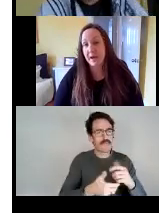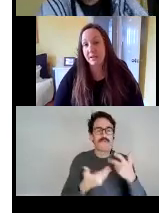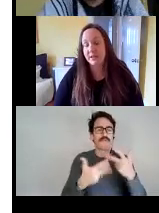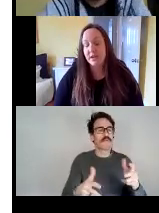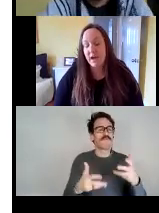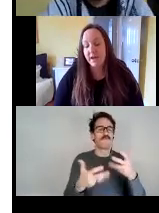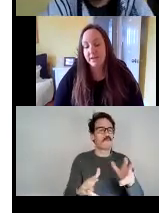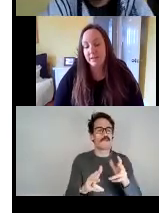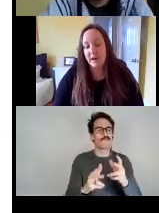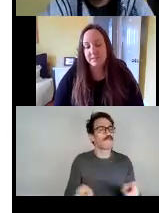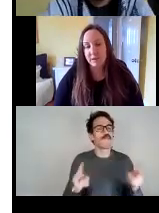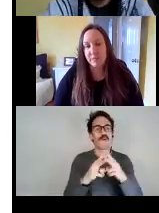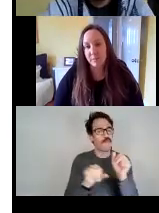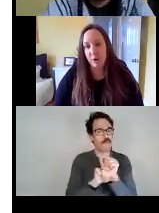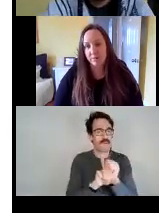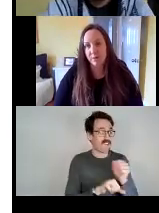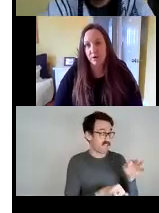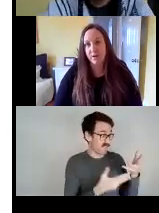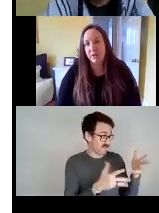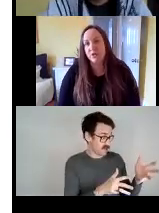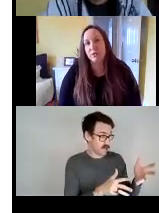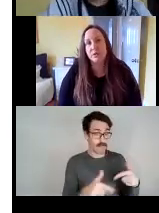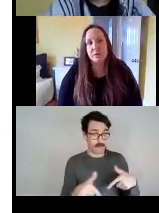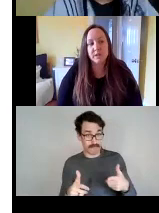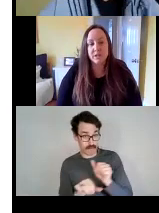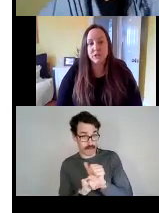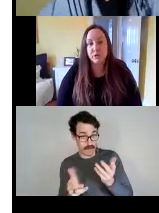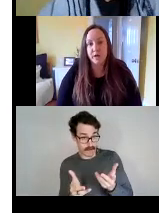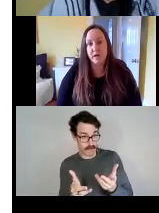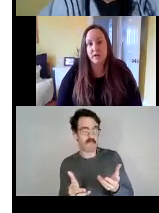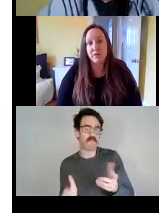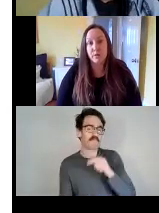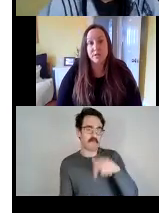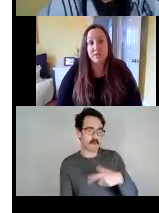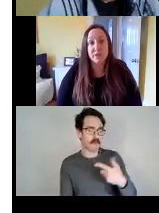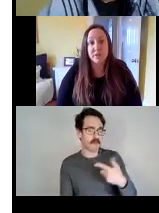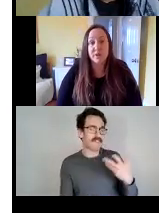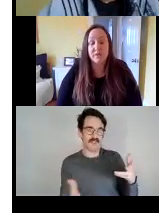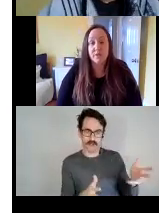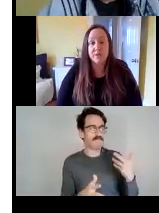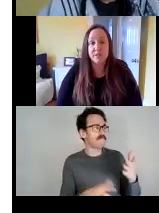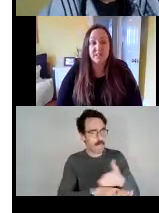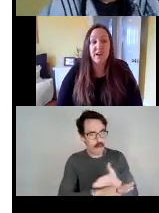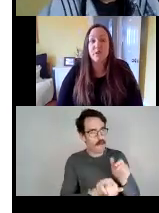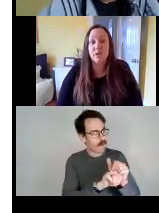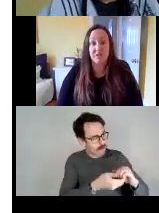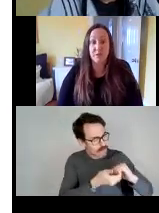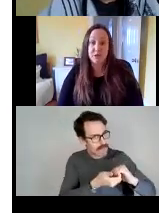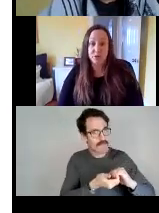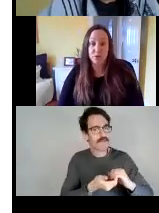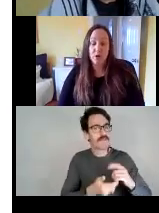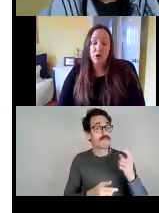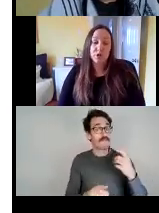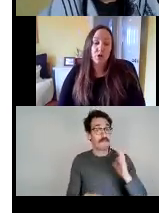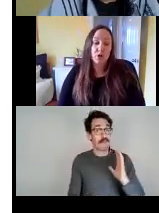we can. And lastly, a big part of the work that we do is really integrating the voice of caregivers into everything that